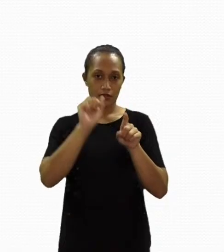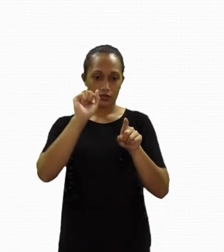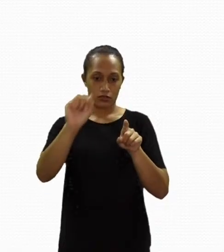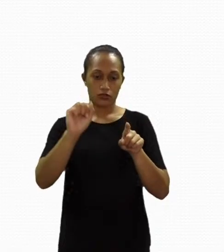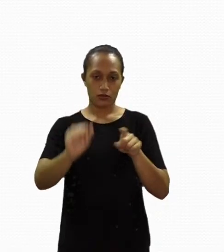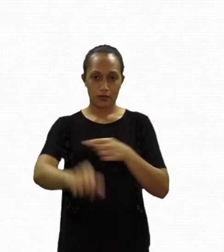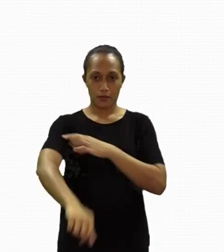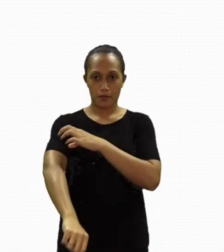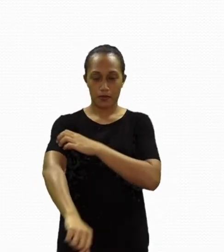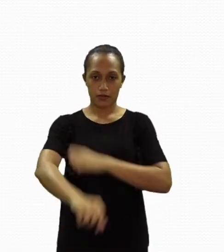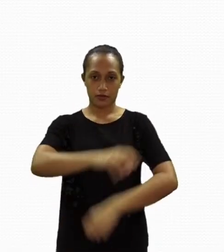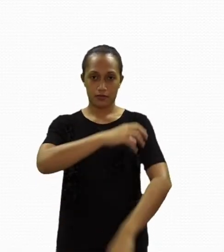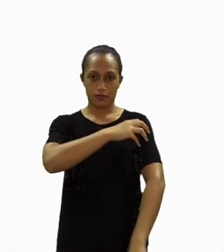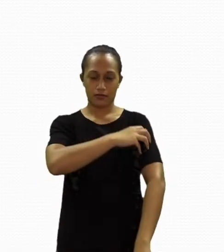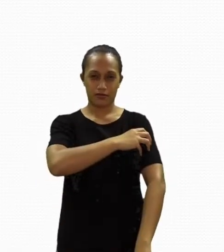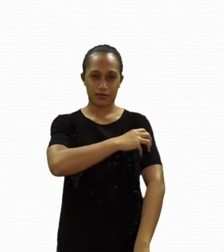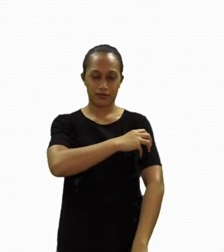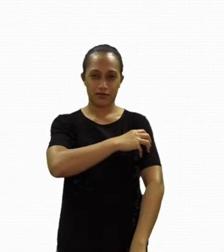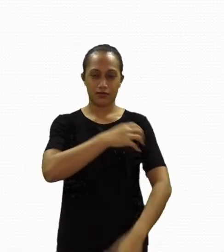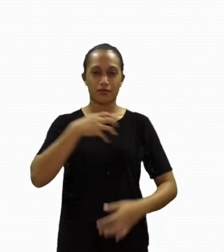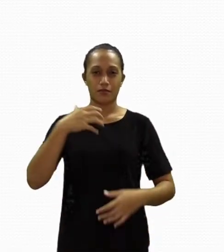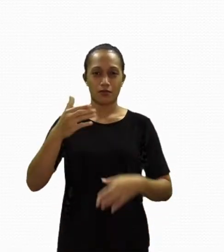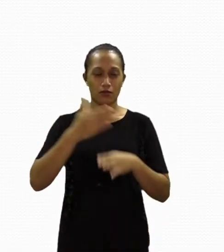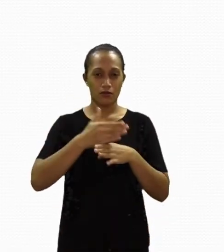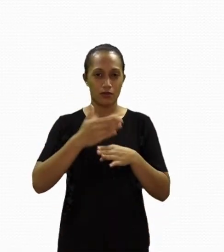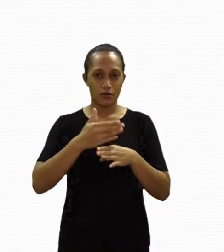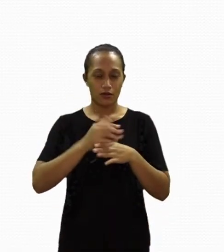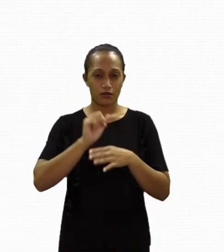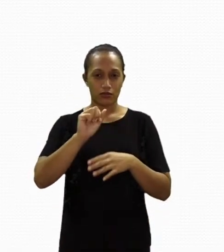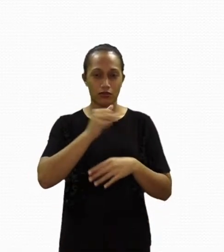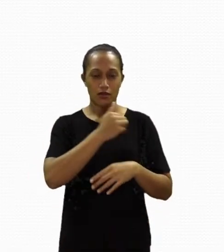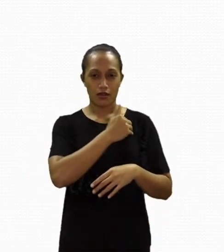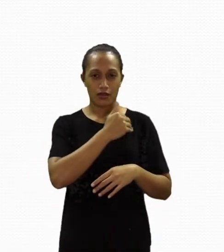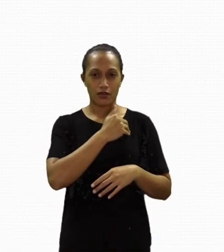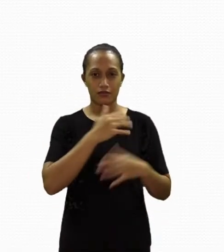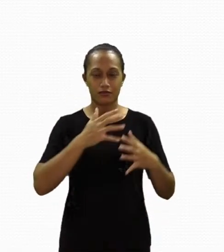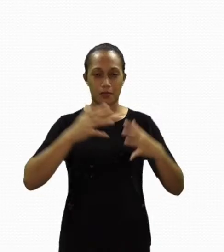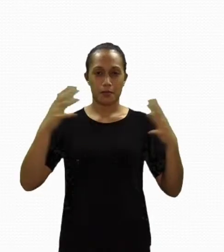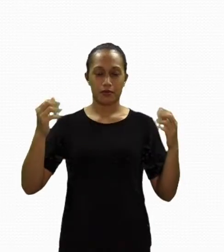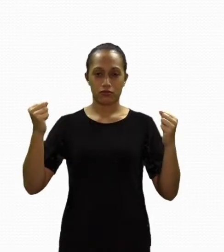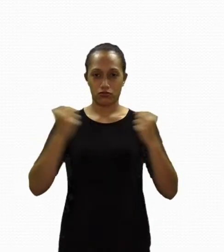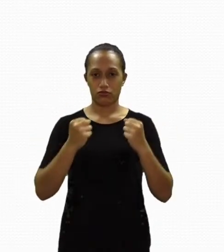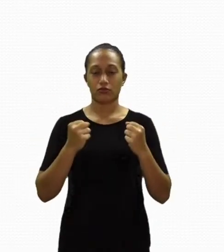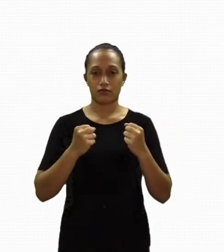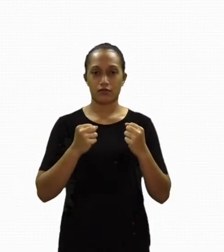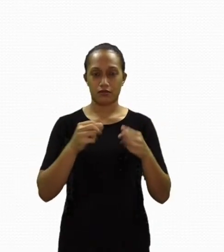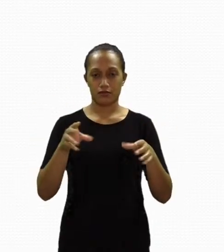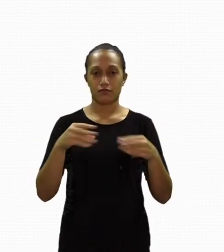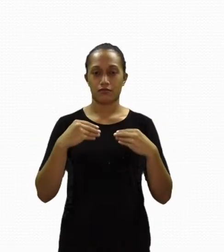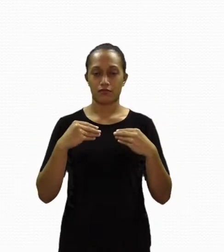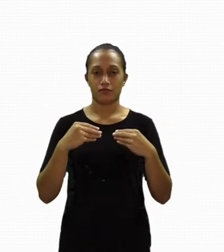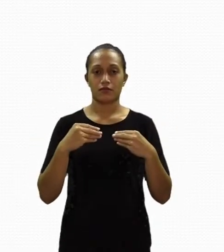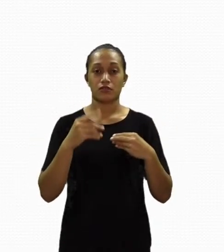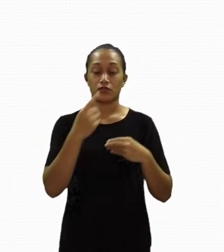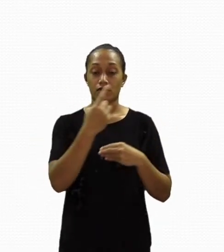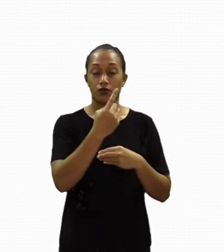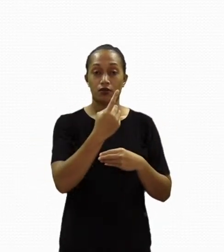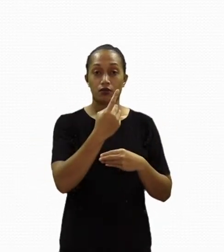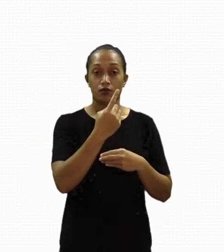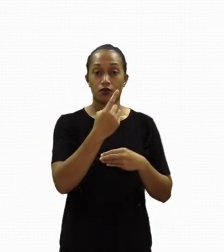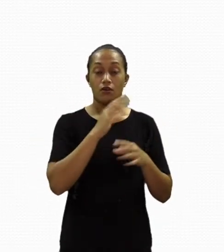bicep muscle. The more you work your heart, the bigger and stronger it gets. Over